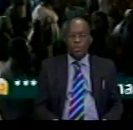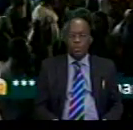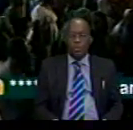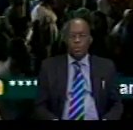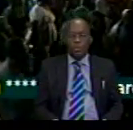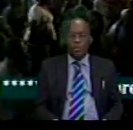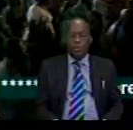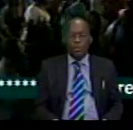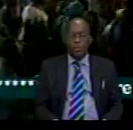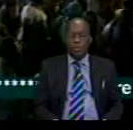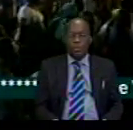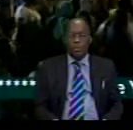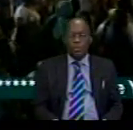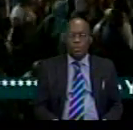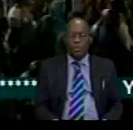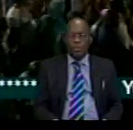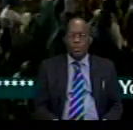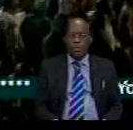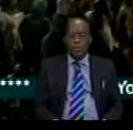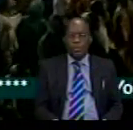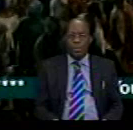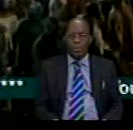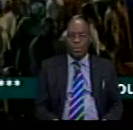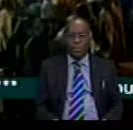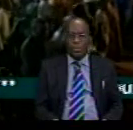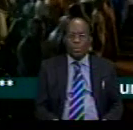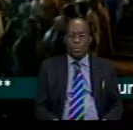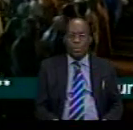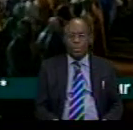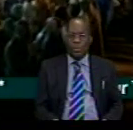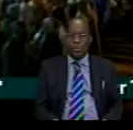Sortez, venez devant. Sortez, venez devant.